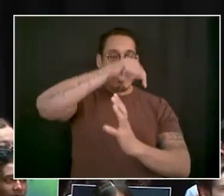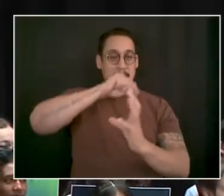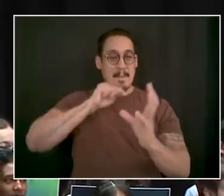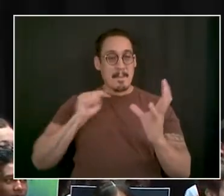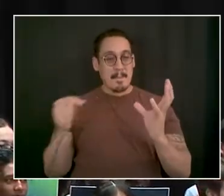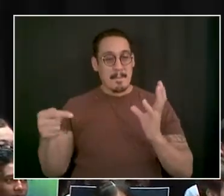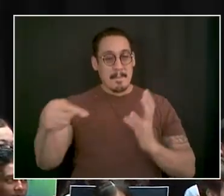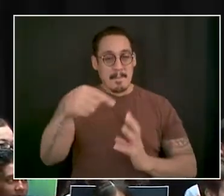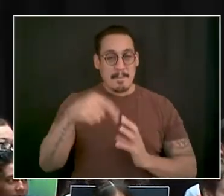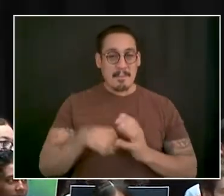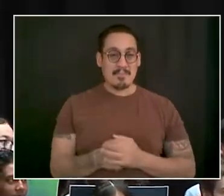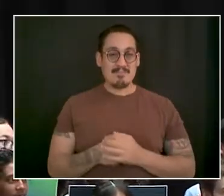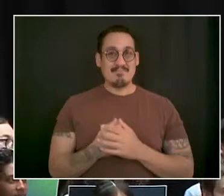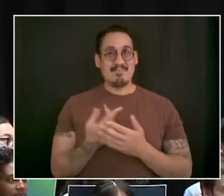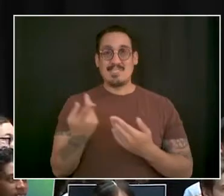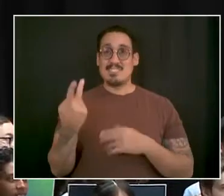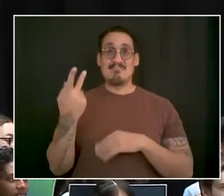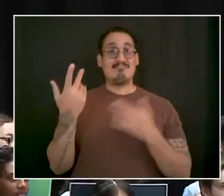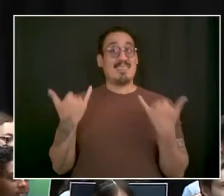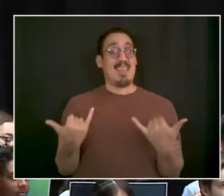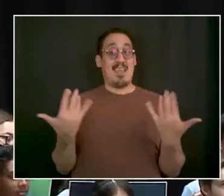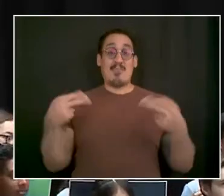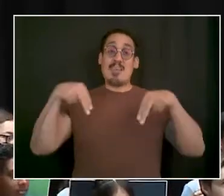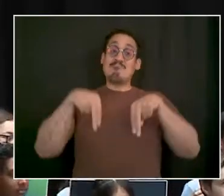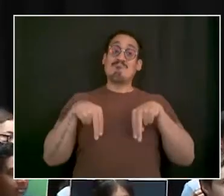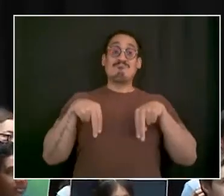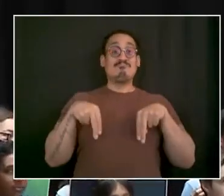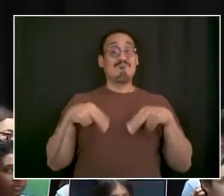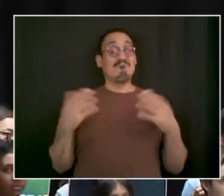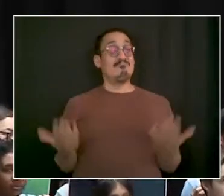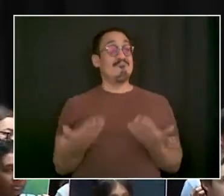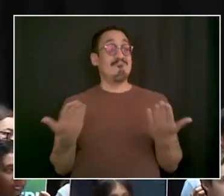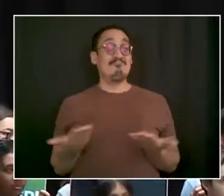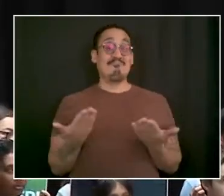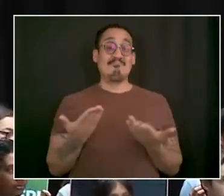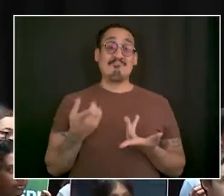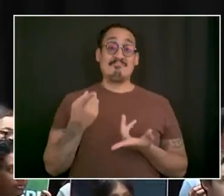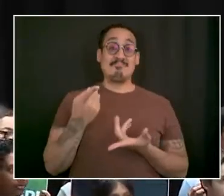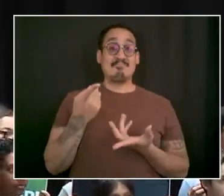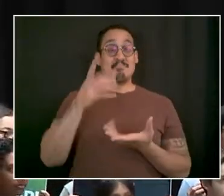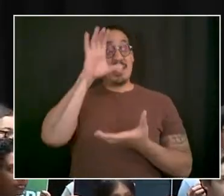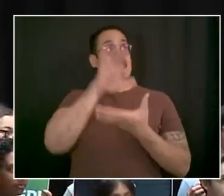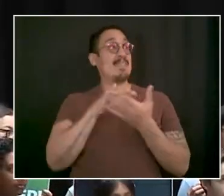just sitting here, just believing everything is possible.